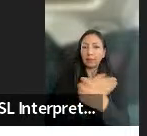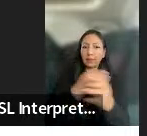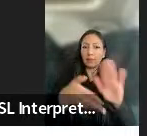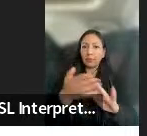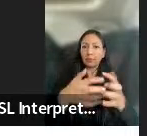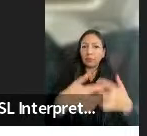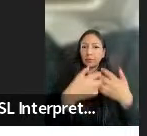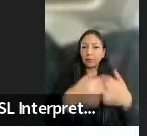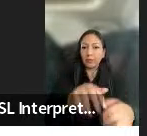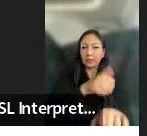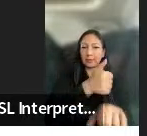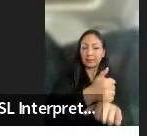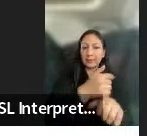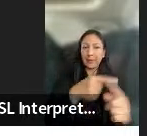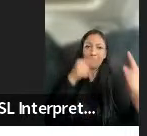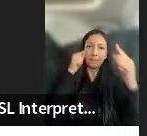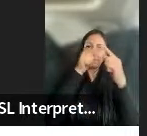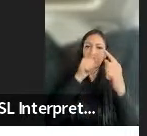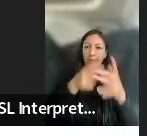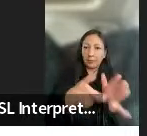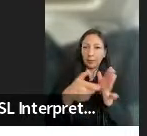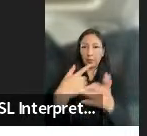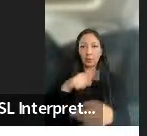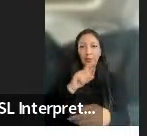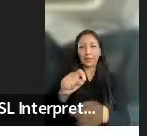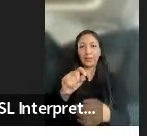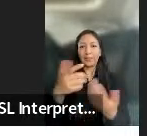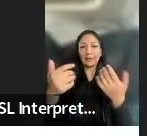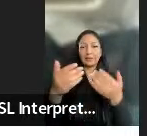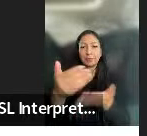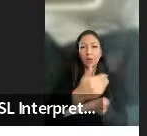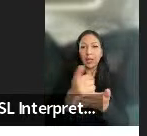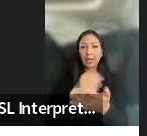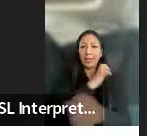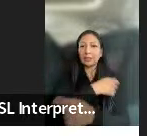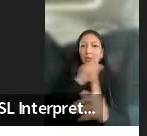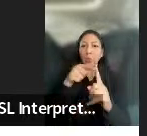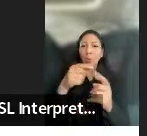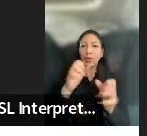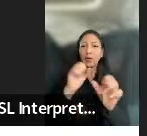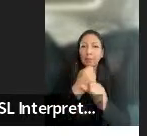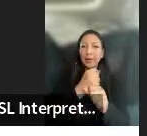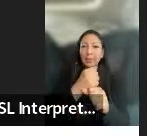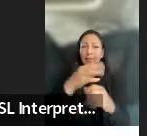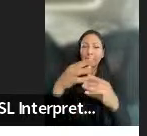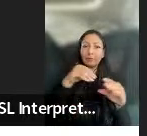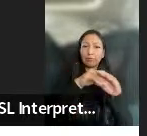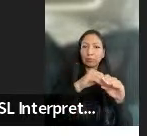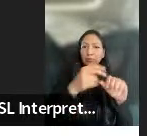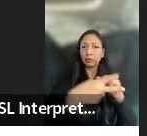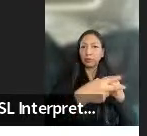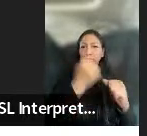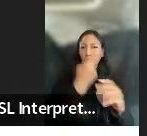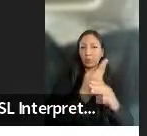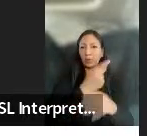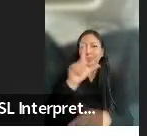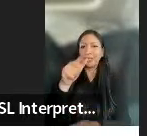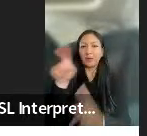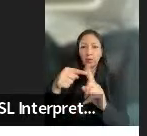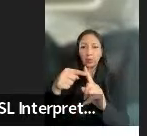at peak demand, we're going to need to collect energy when it's created and store it for use later on when it's